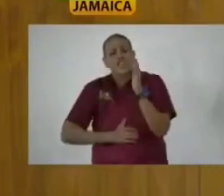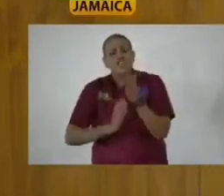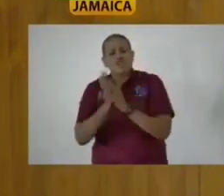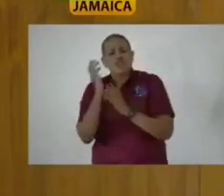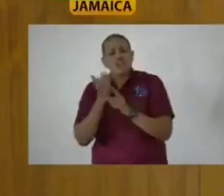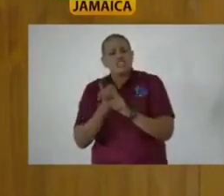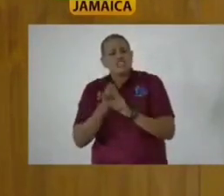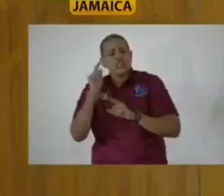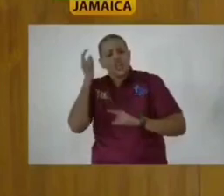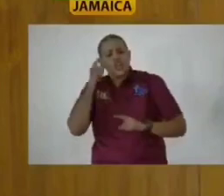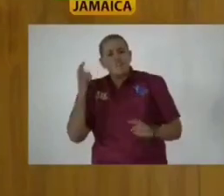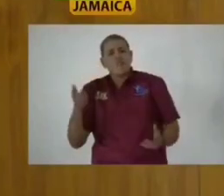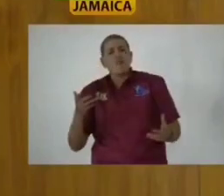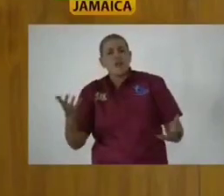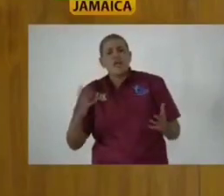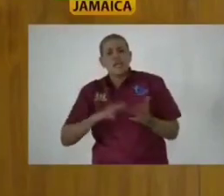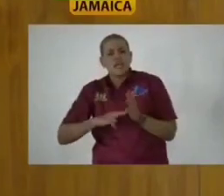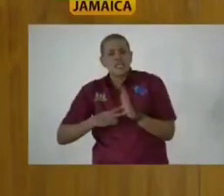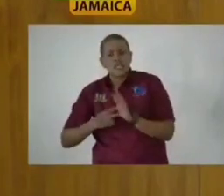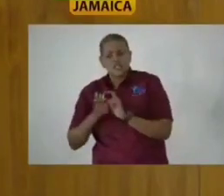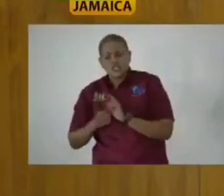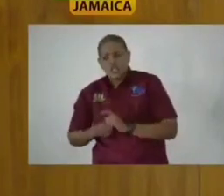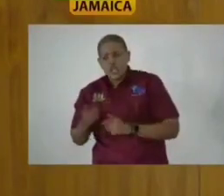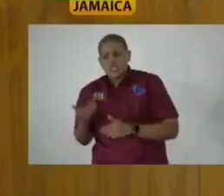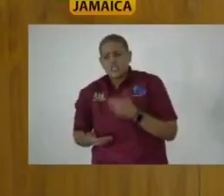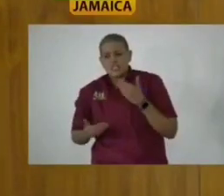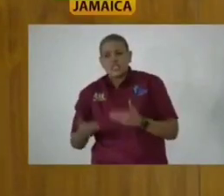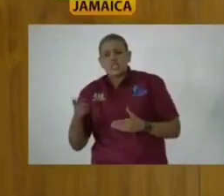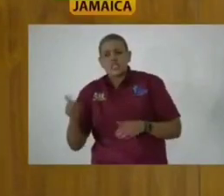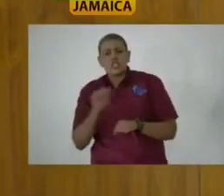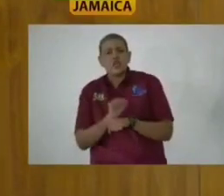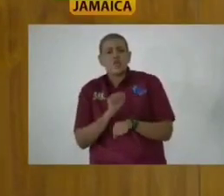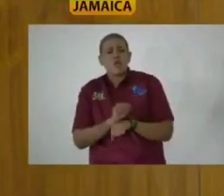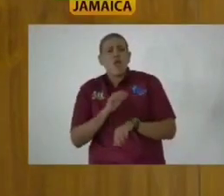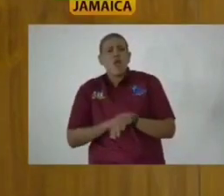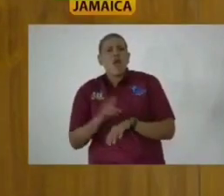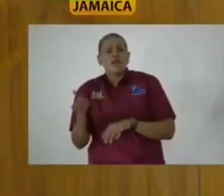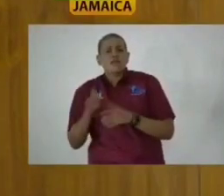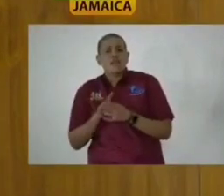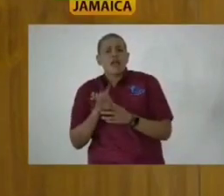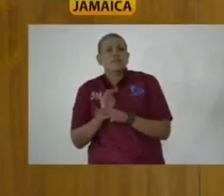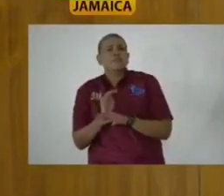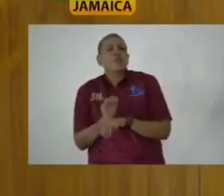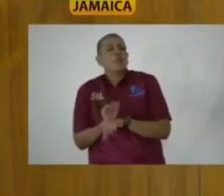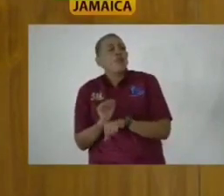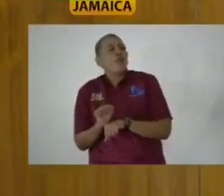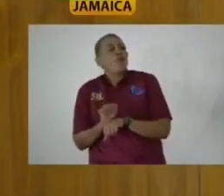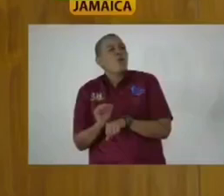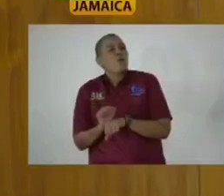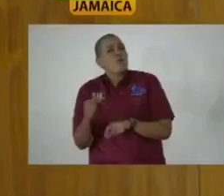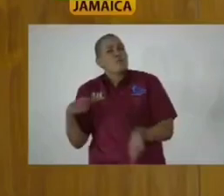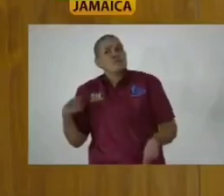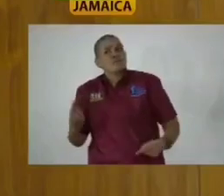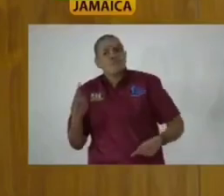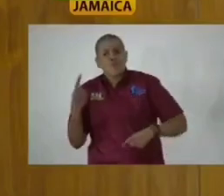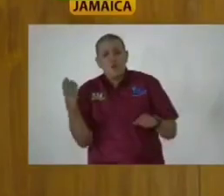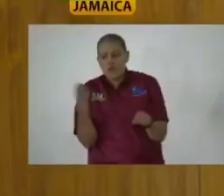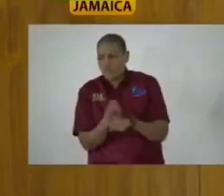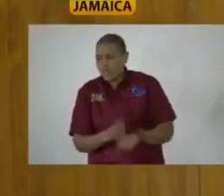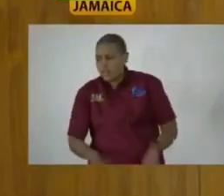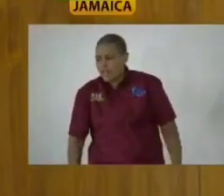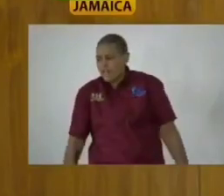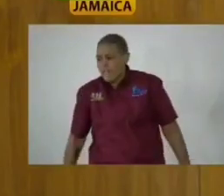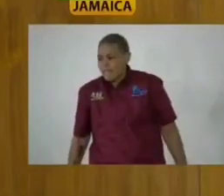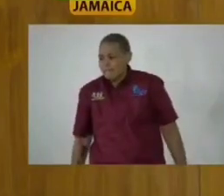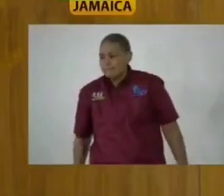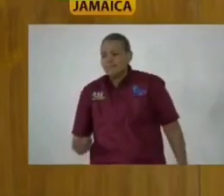that the government intends to pursue? The minister has been working on this for a year. The minister